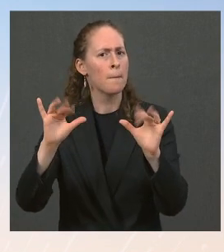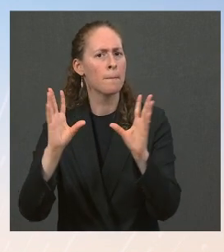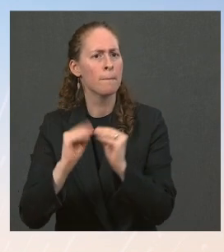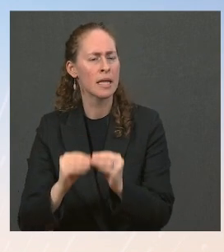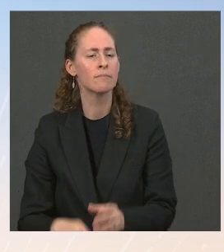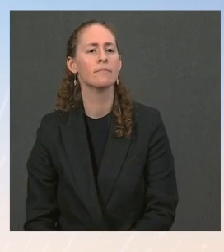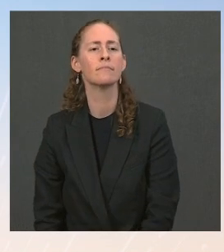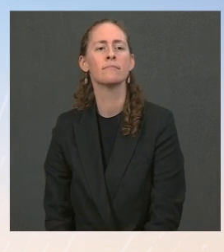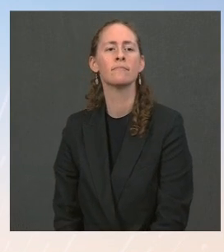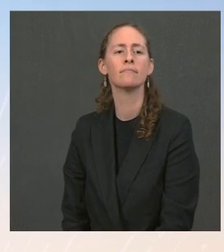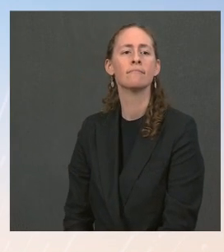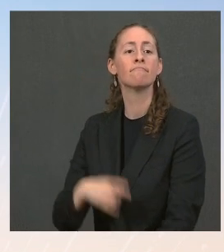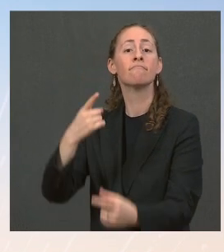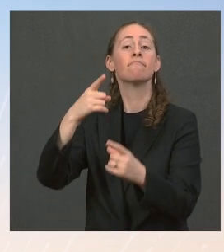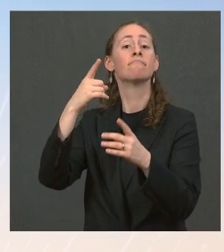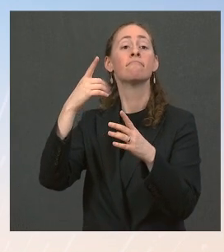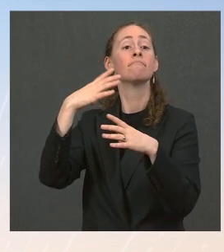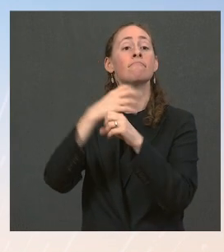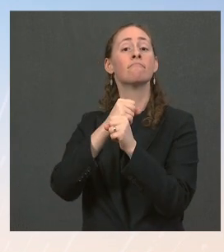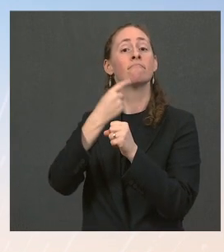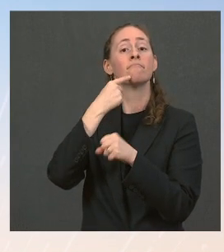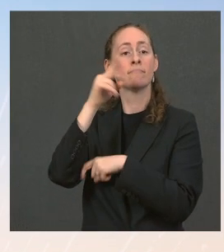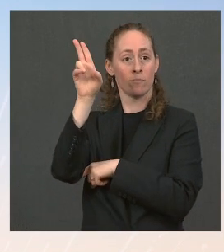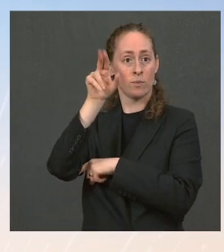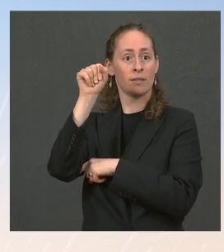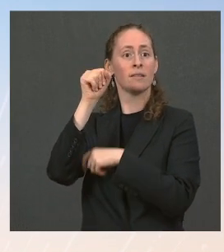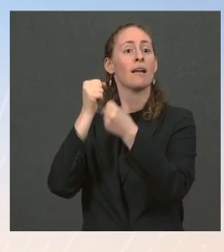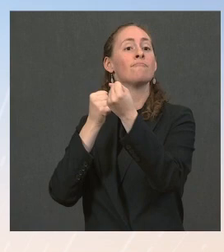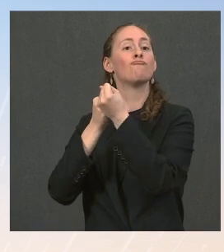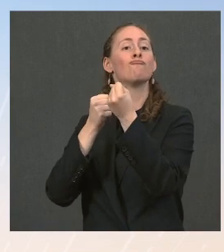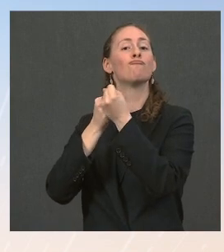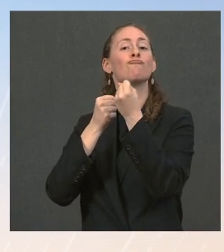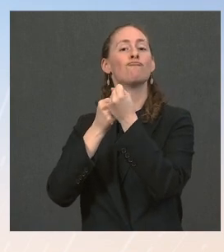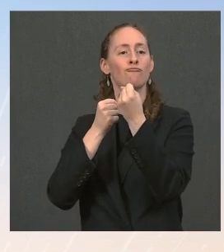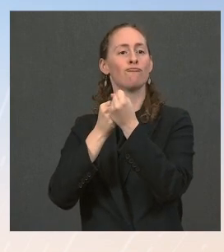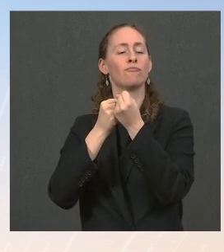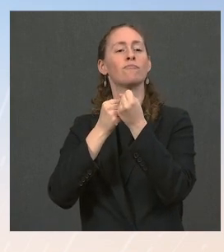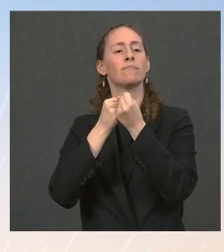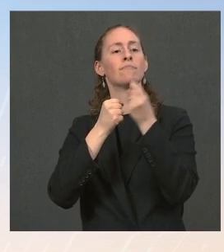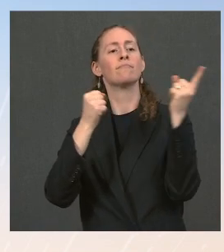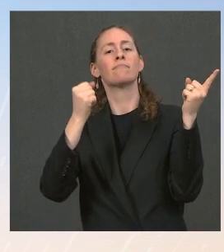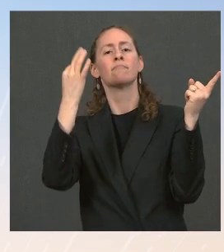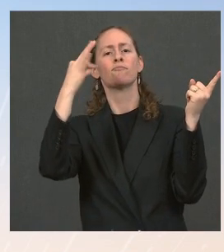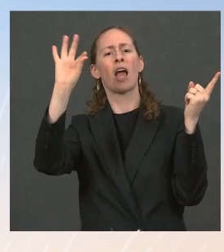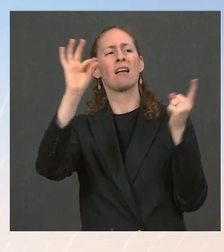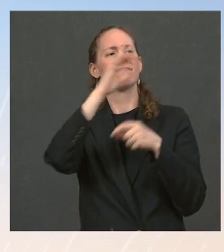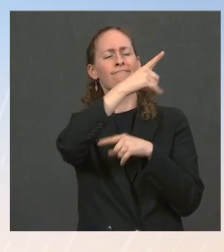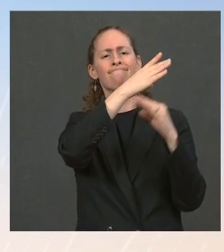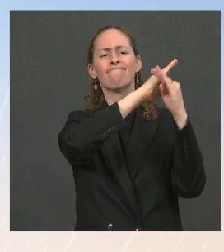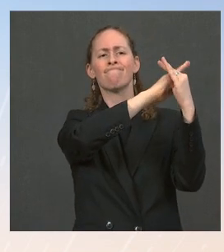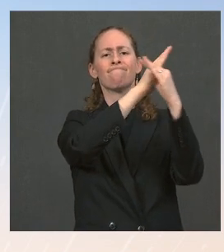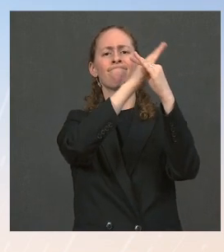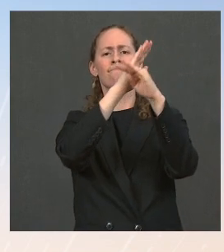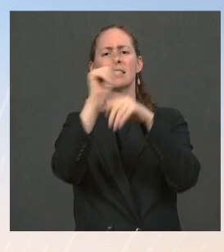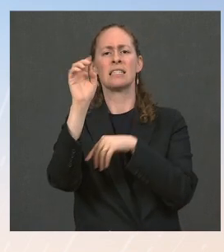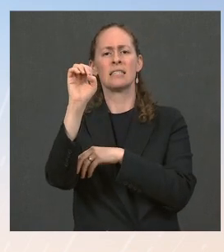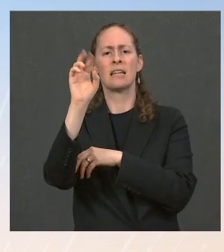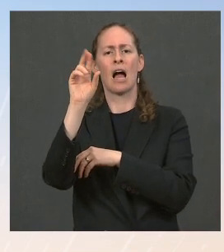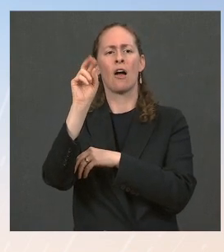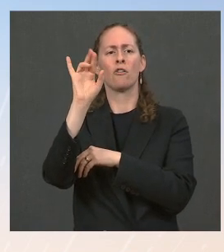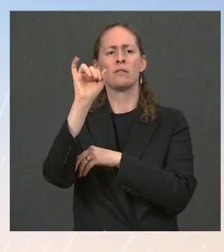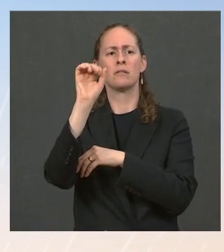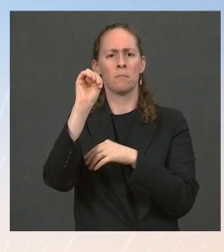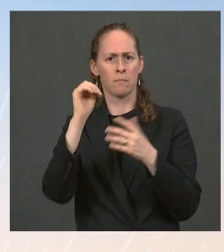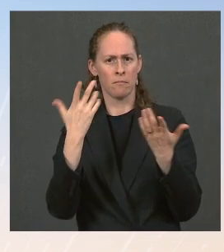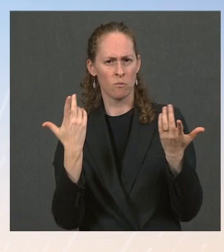reinforcing support for French counterterrorism operations. I'm wondering if that is sort of a broad, we're allies and partners, or if that was, we should read